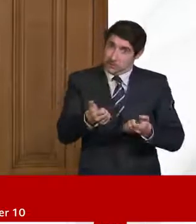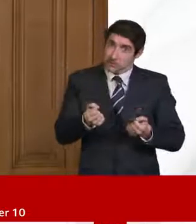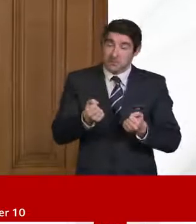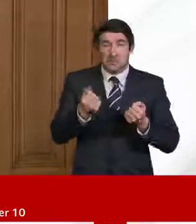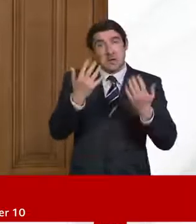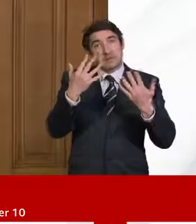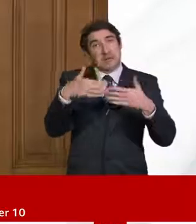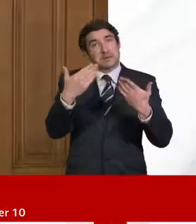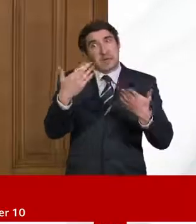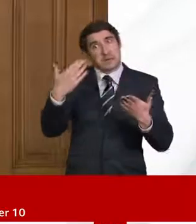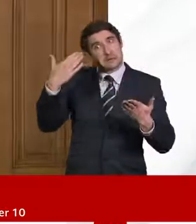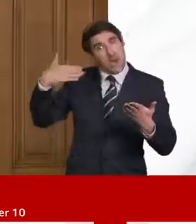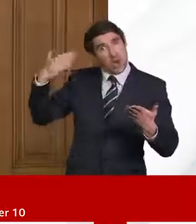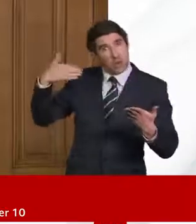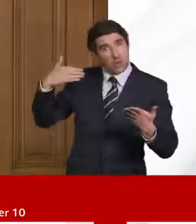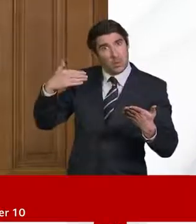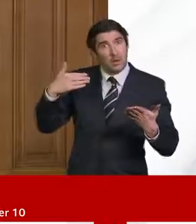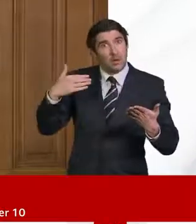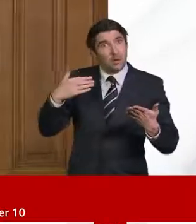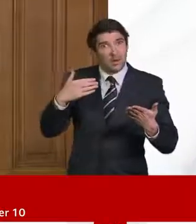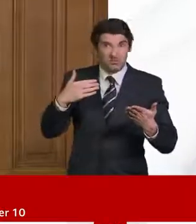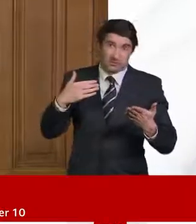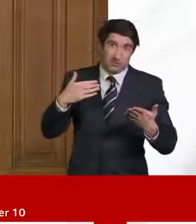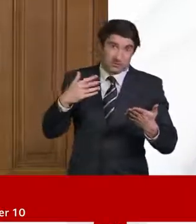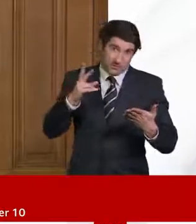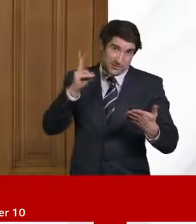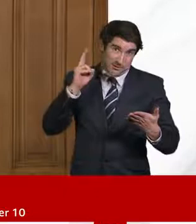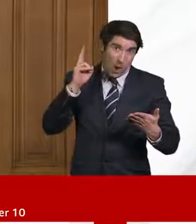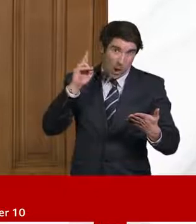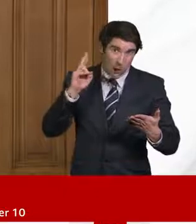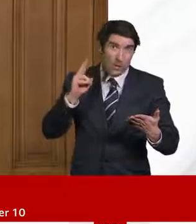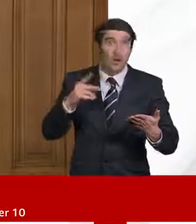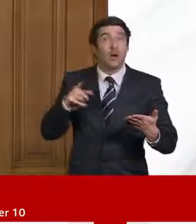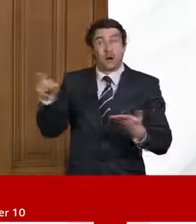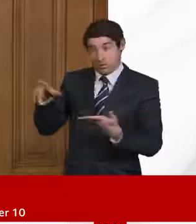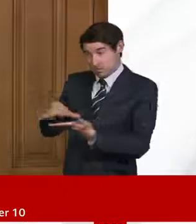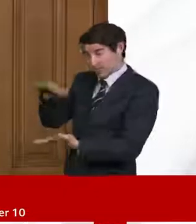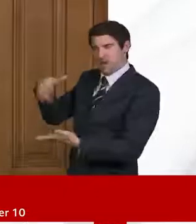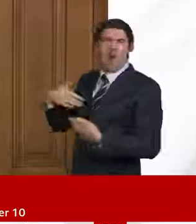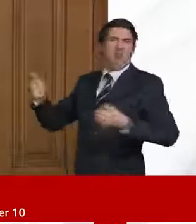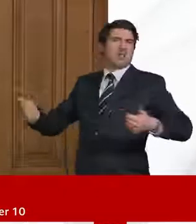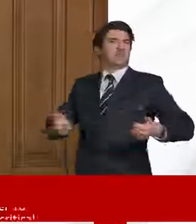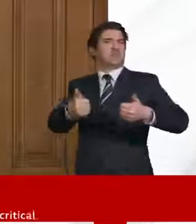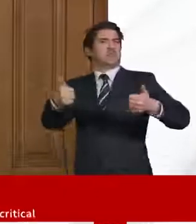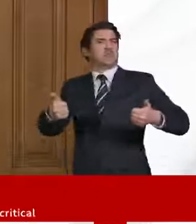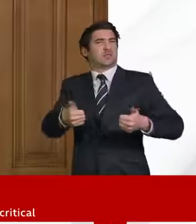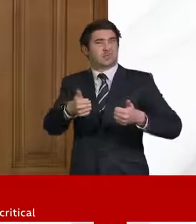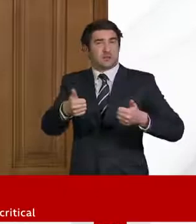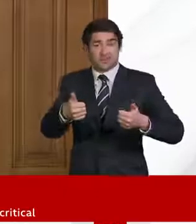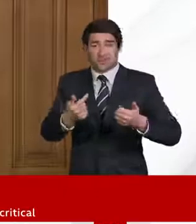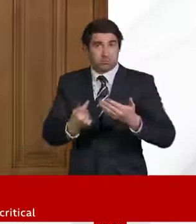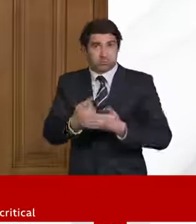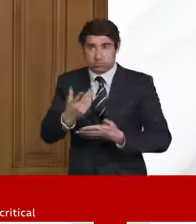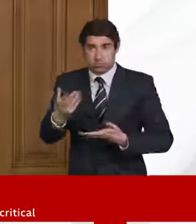very probably optimistically now in the past, we've solved the PPE position. So my apologies, because 48 hours later, I think,